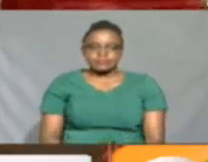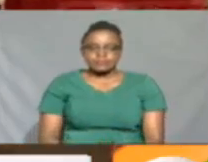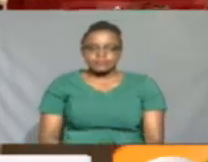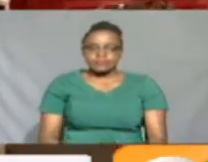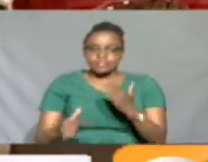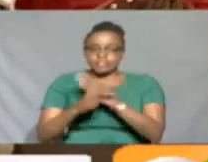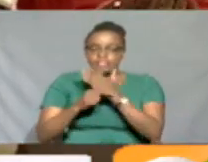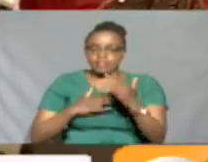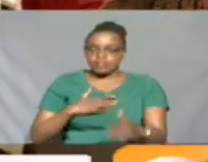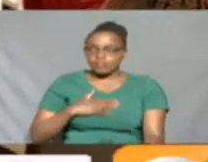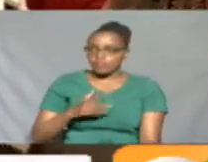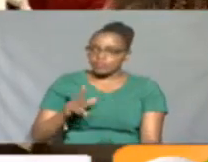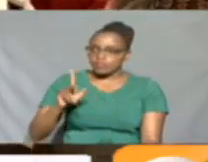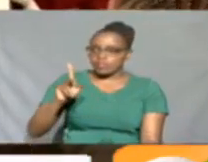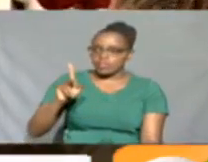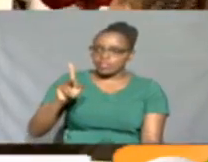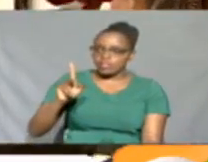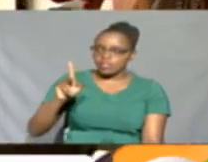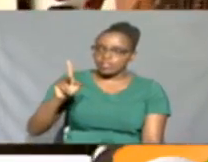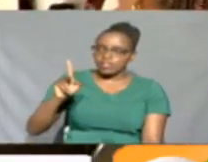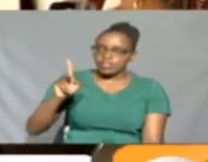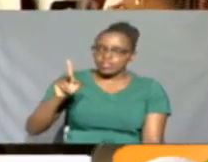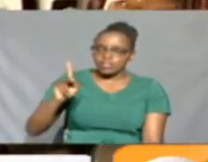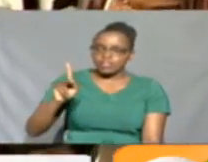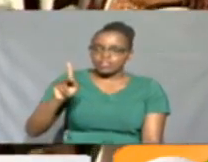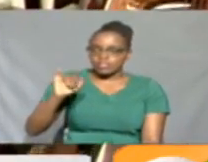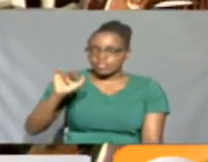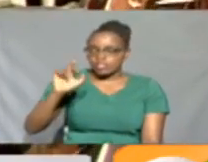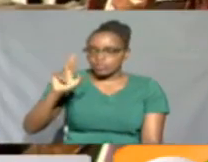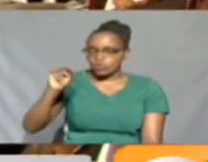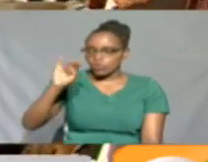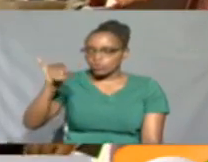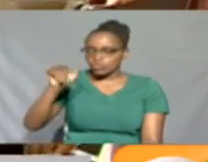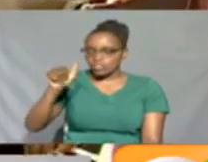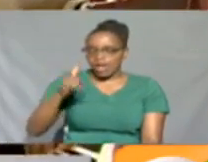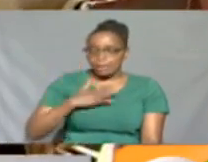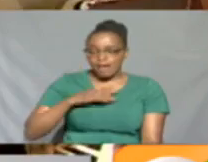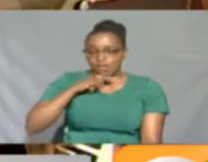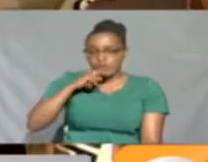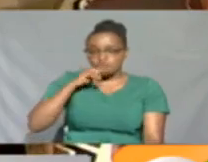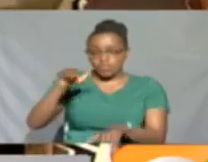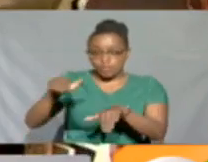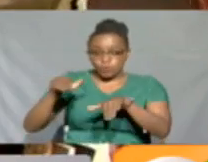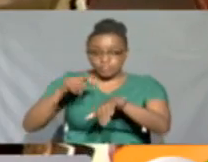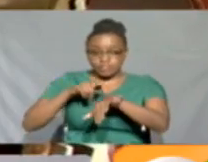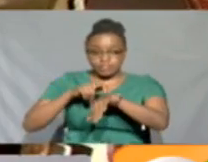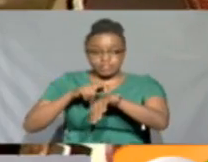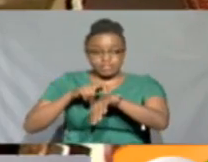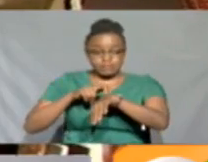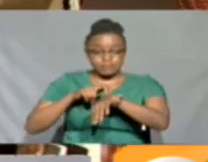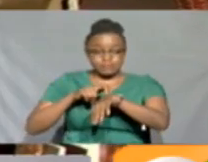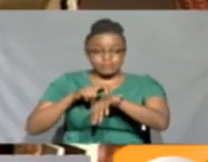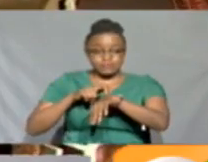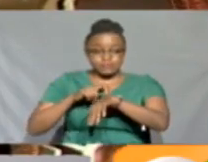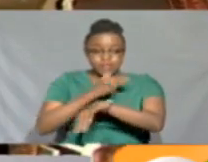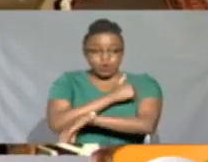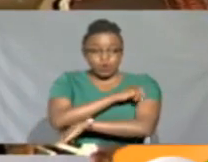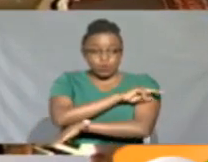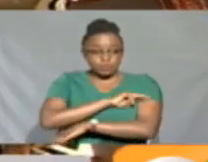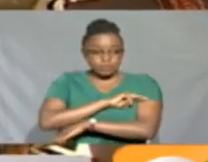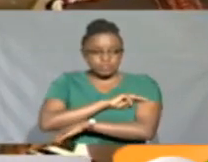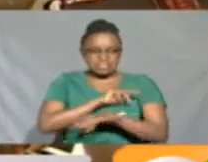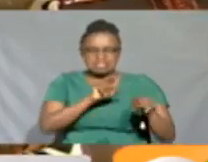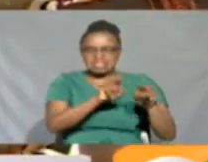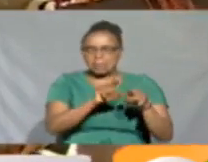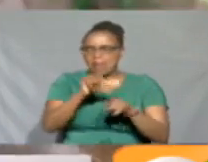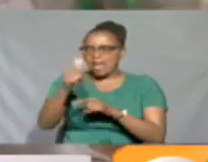Jina langu ni Kiruja Jason. My comment is about waiting time. Hospitals are not like